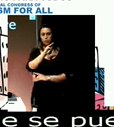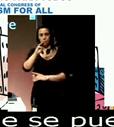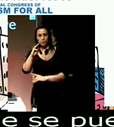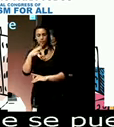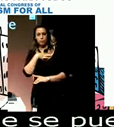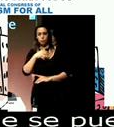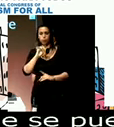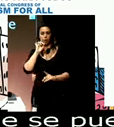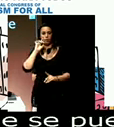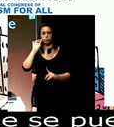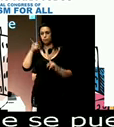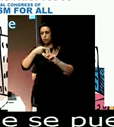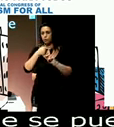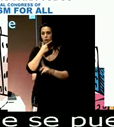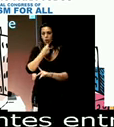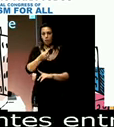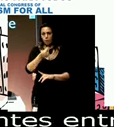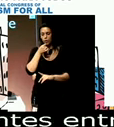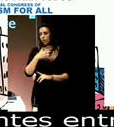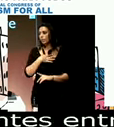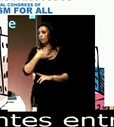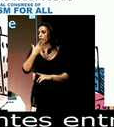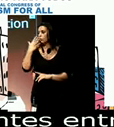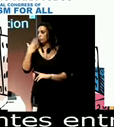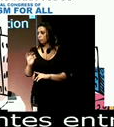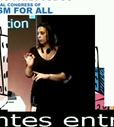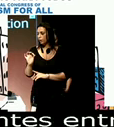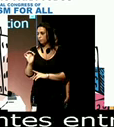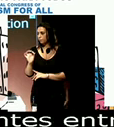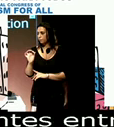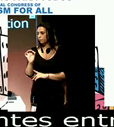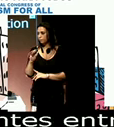available in an application in an easy way.